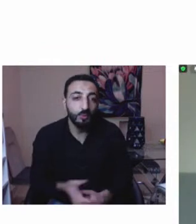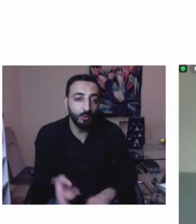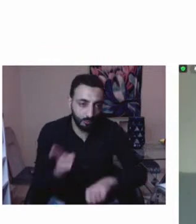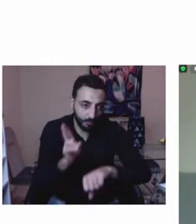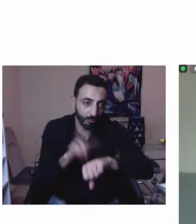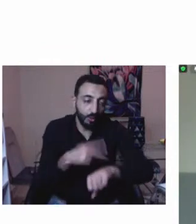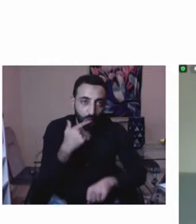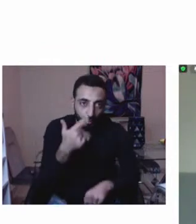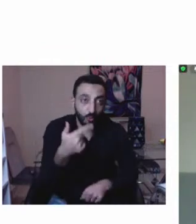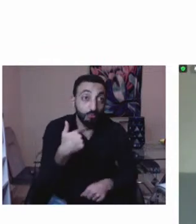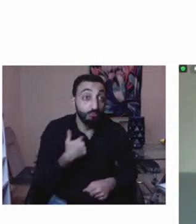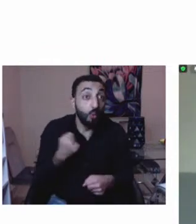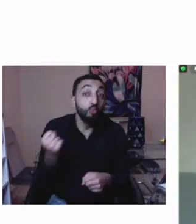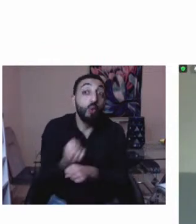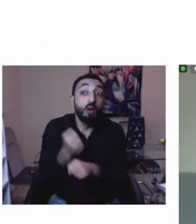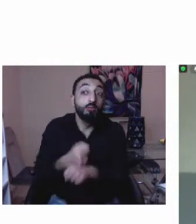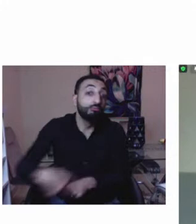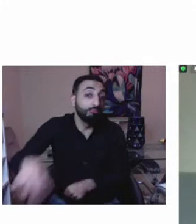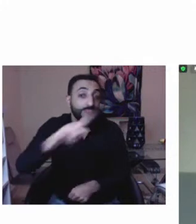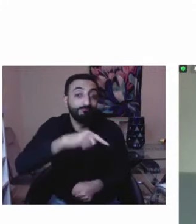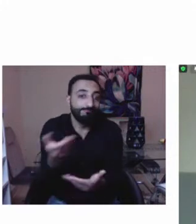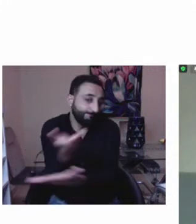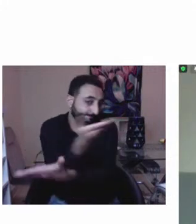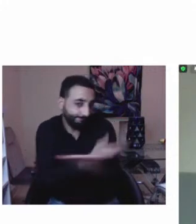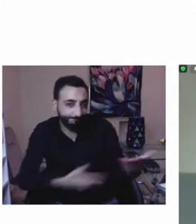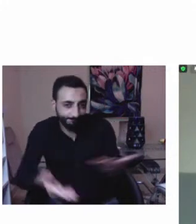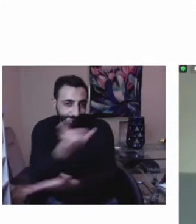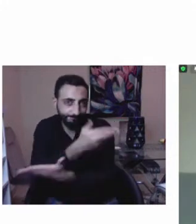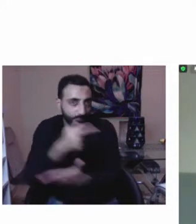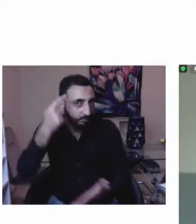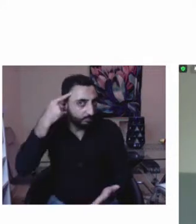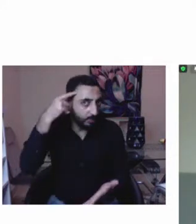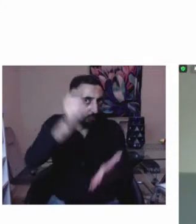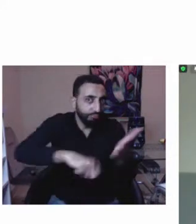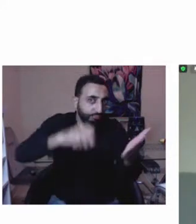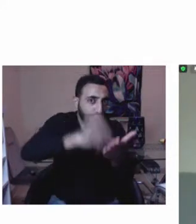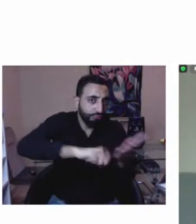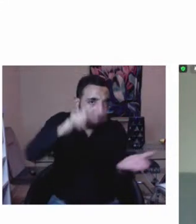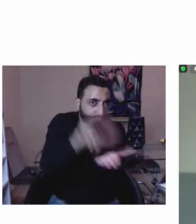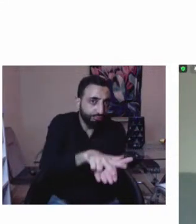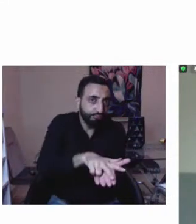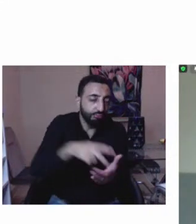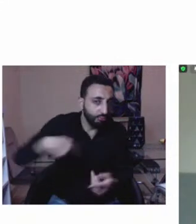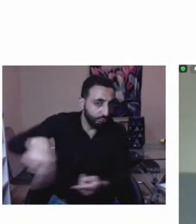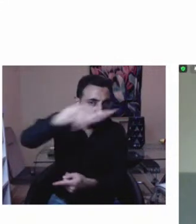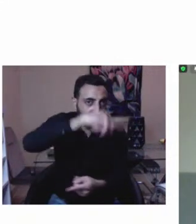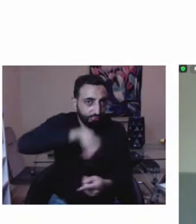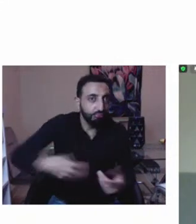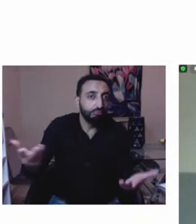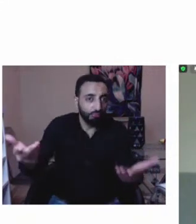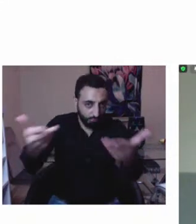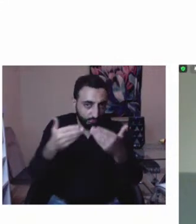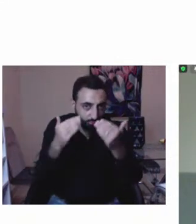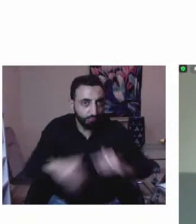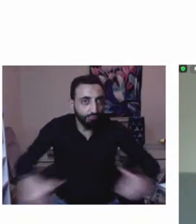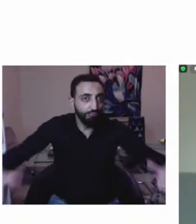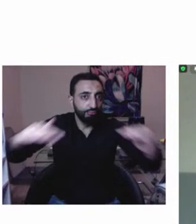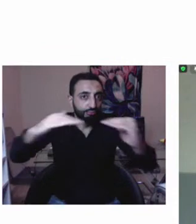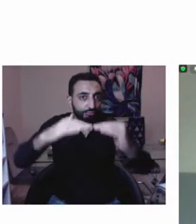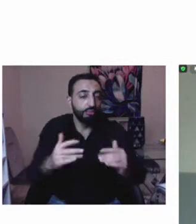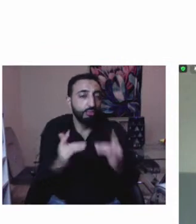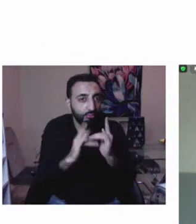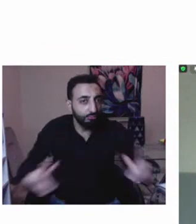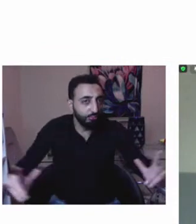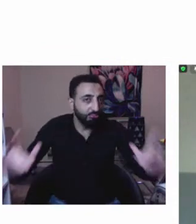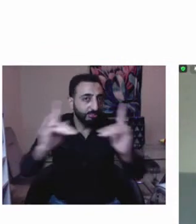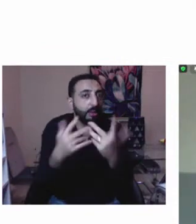longer tell them that they are only passive actors of change. They are actors in their own right. And ladies and gentlemen, I firmly